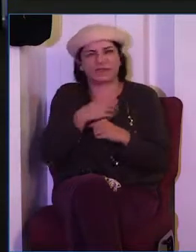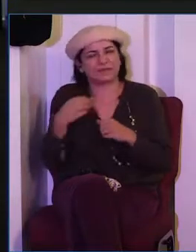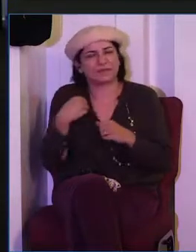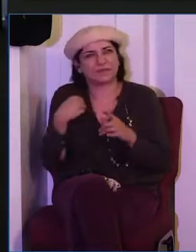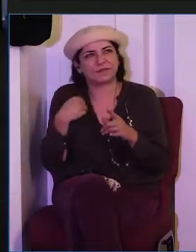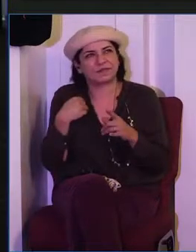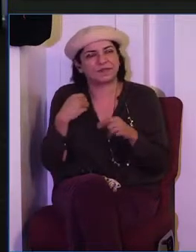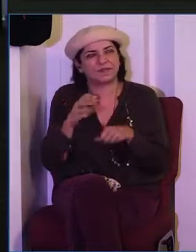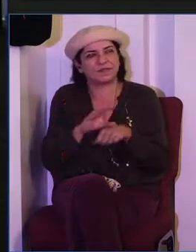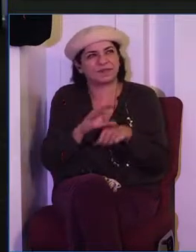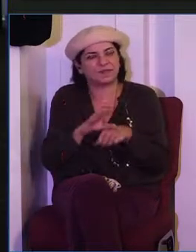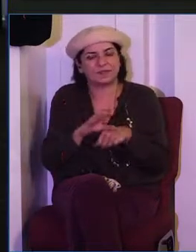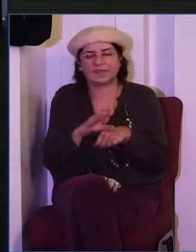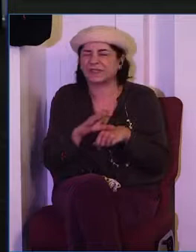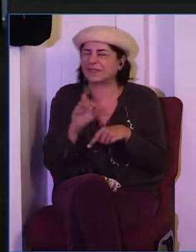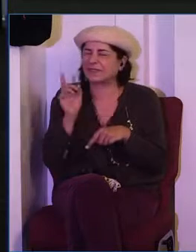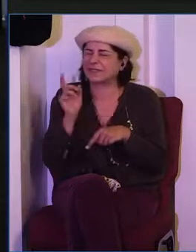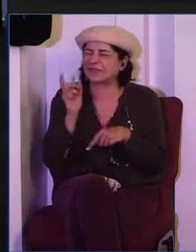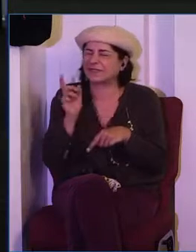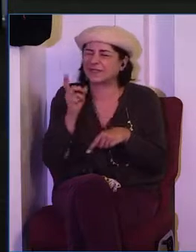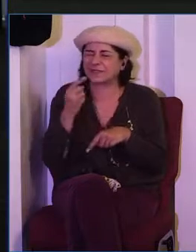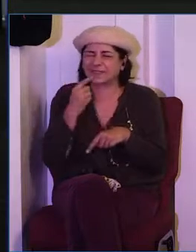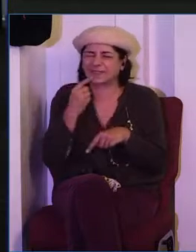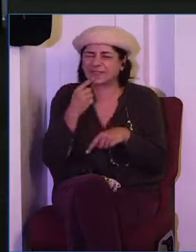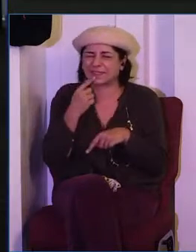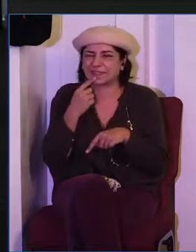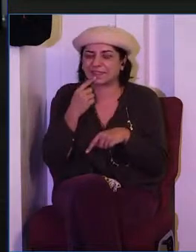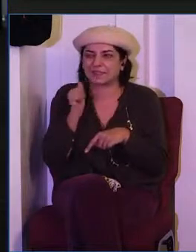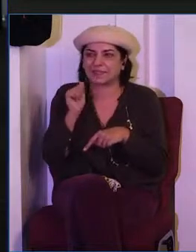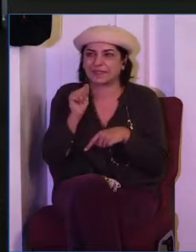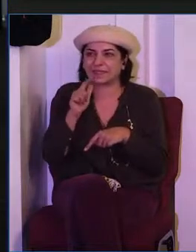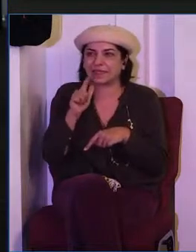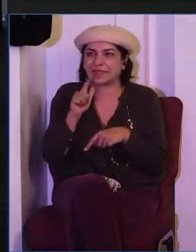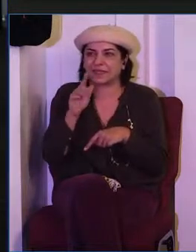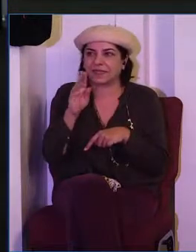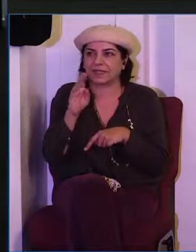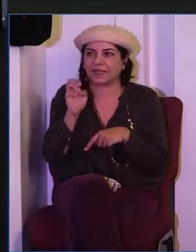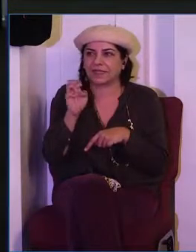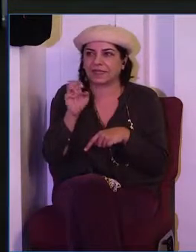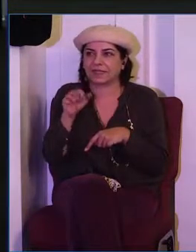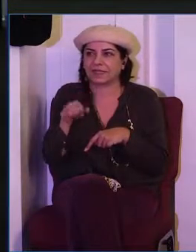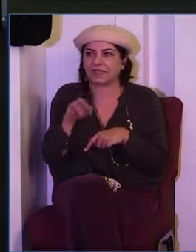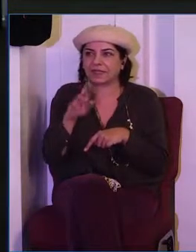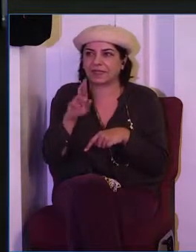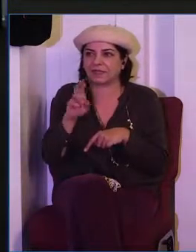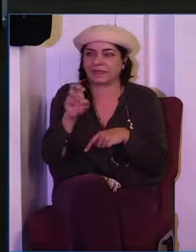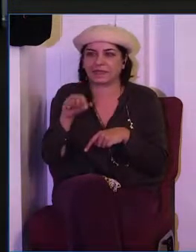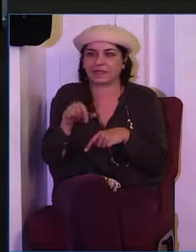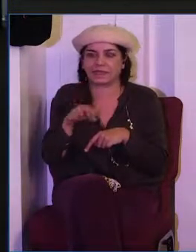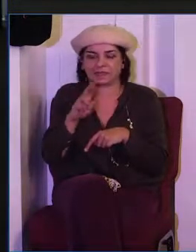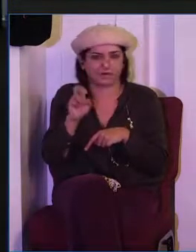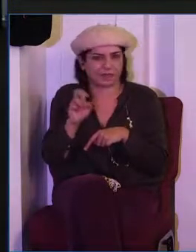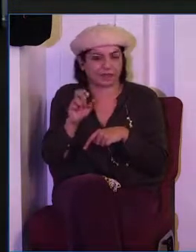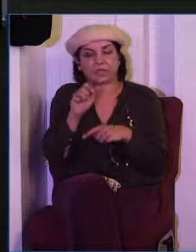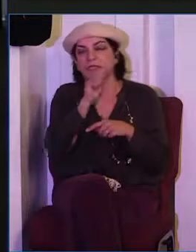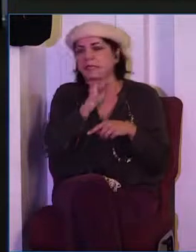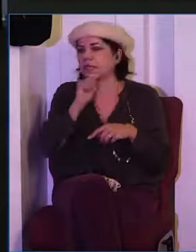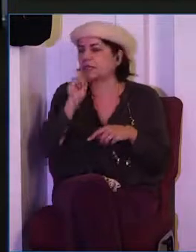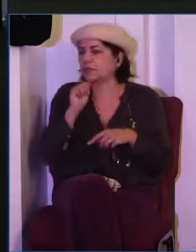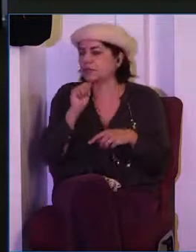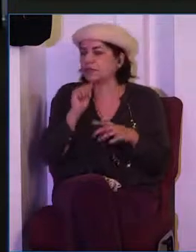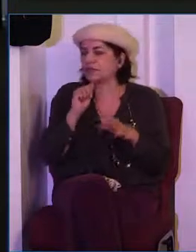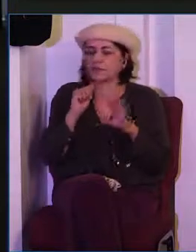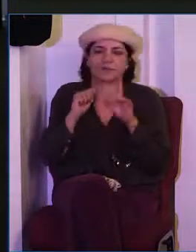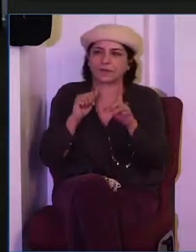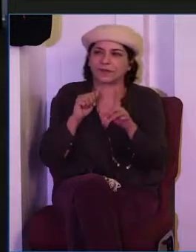I said it was Tucson. Was it Albuquerque? Okay, in Arizona. Tucson. I think it was